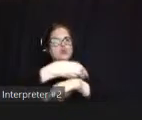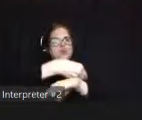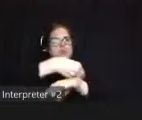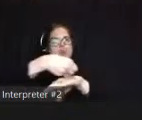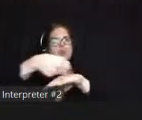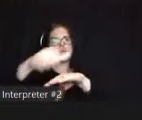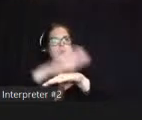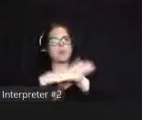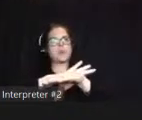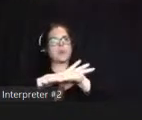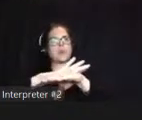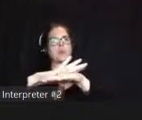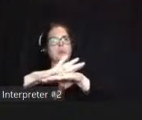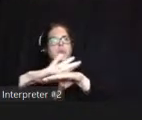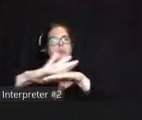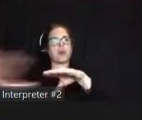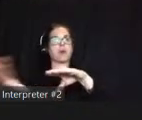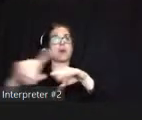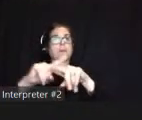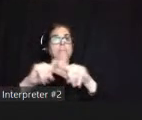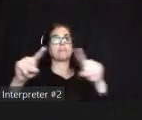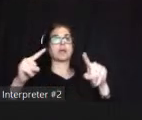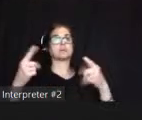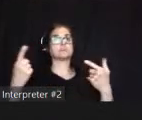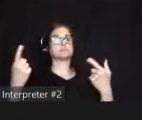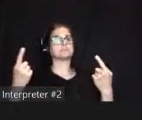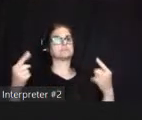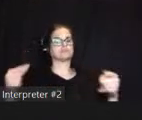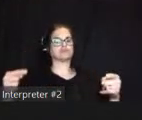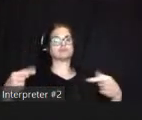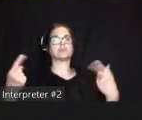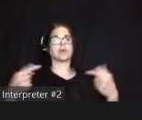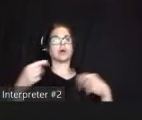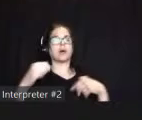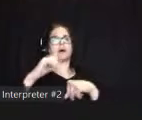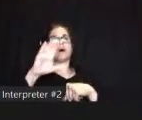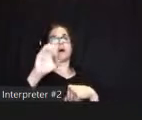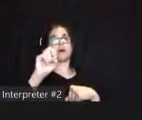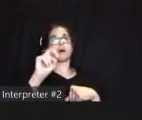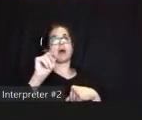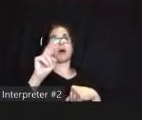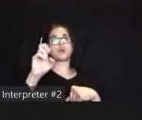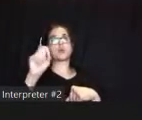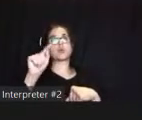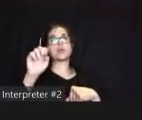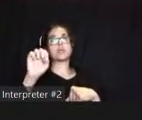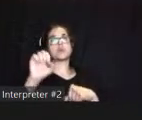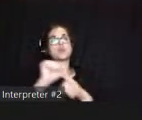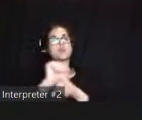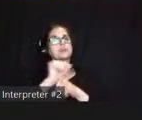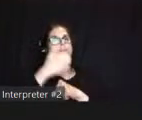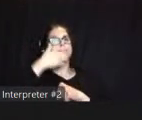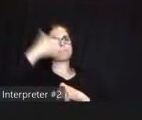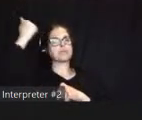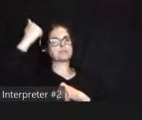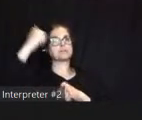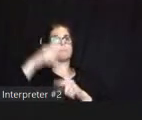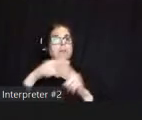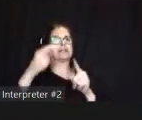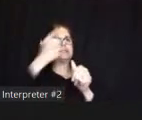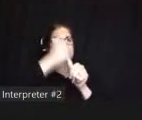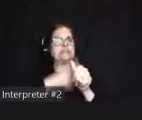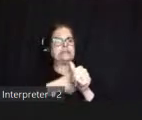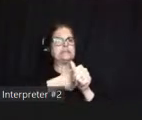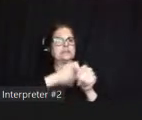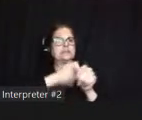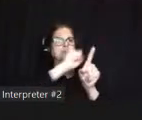with the more of that volume of wheel movement, concrete works out a lot better for us. So I think it's a case by case scenario. Got it. More